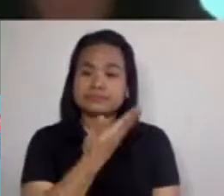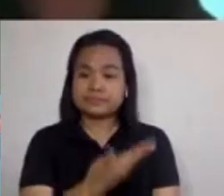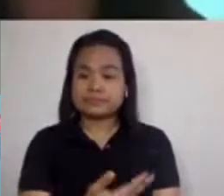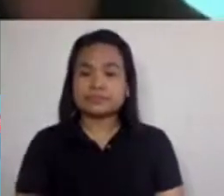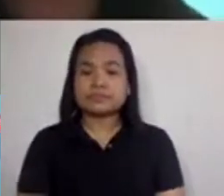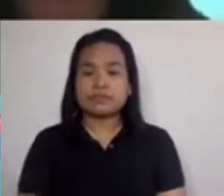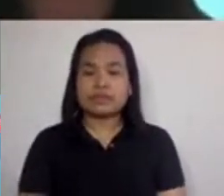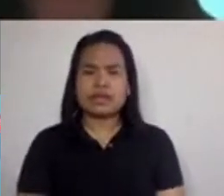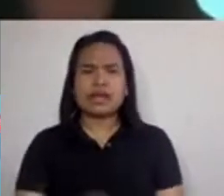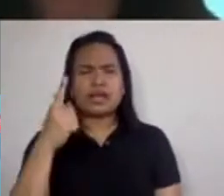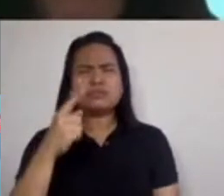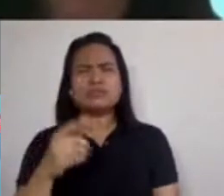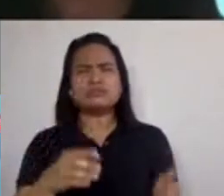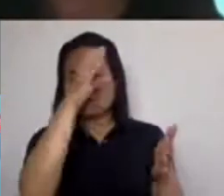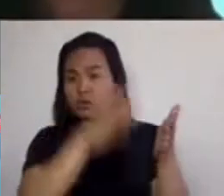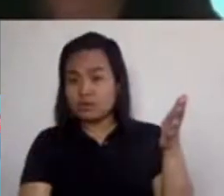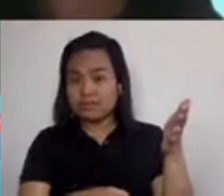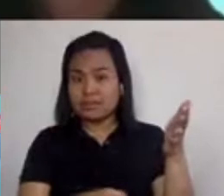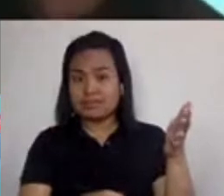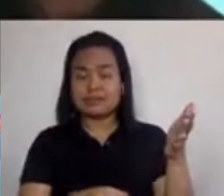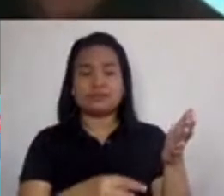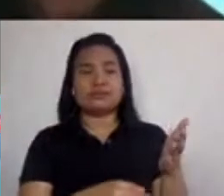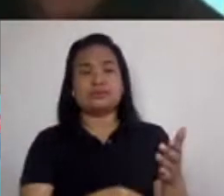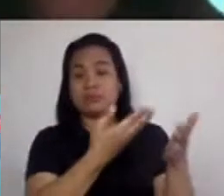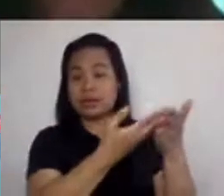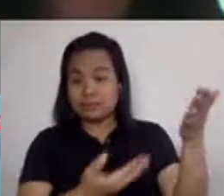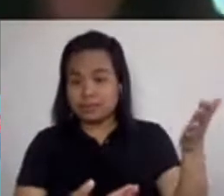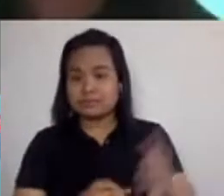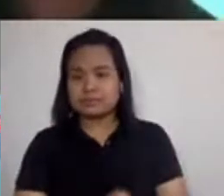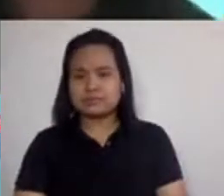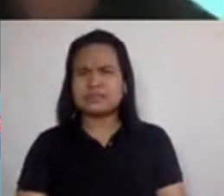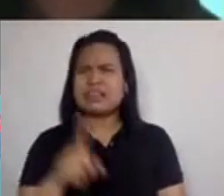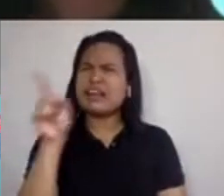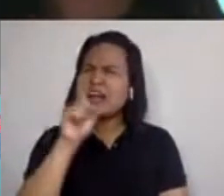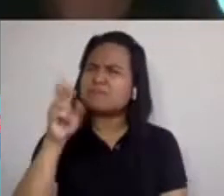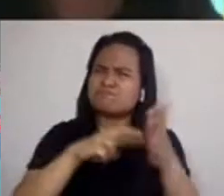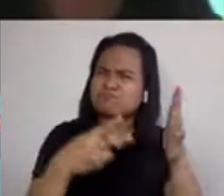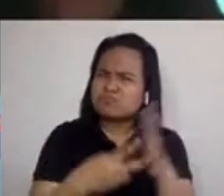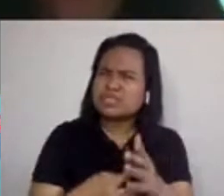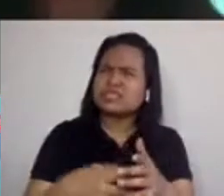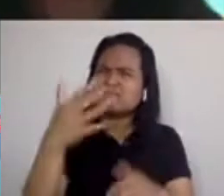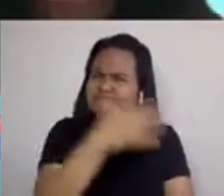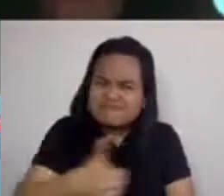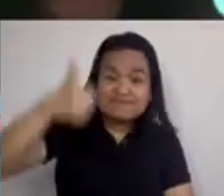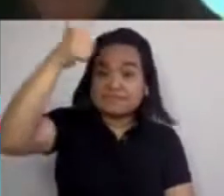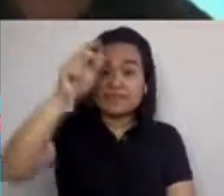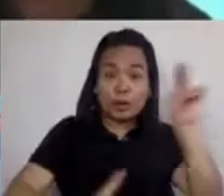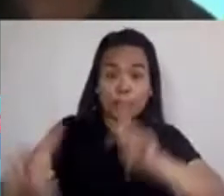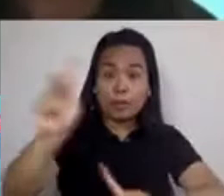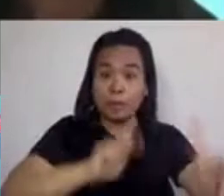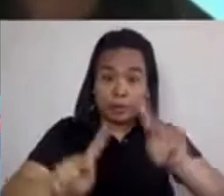you have an idea what we mean by an outstanding performance when it comes to this certain COI